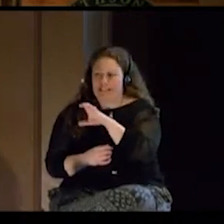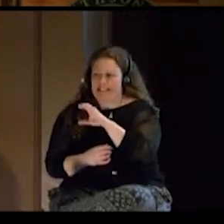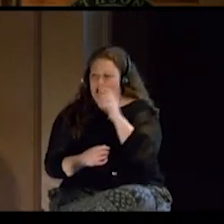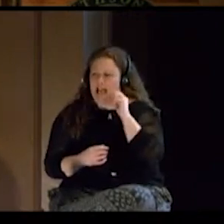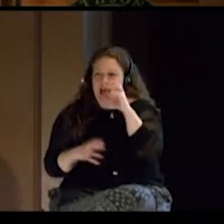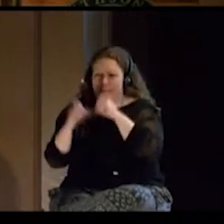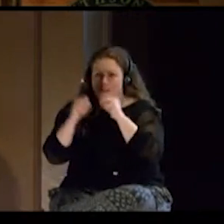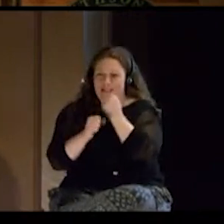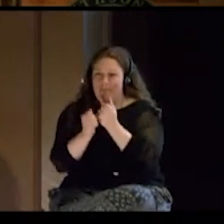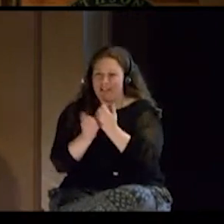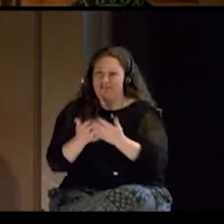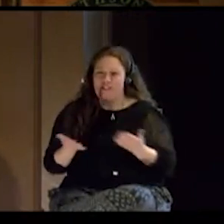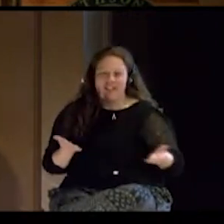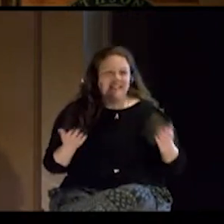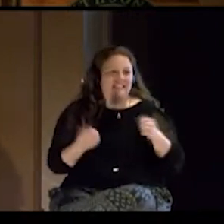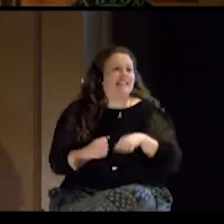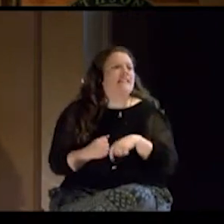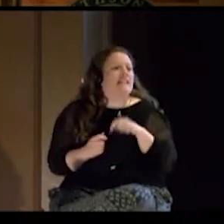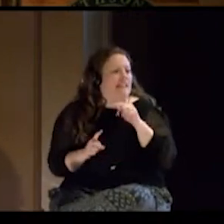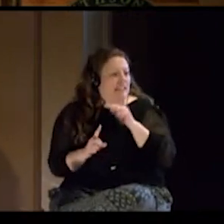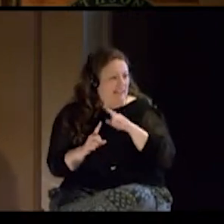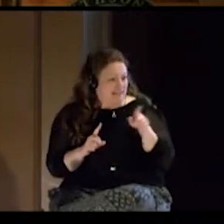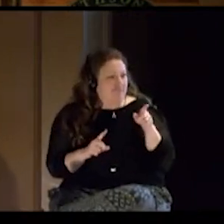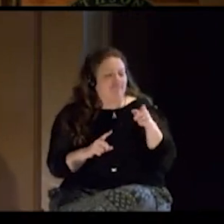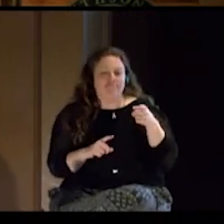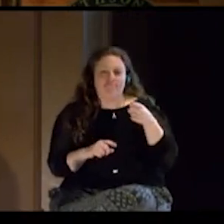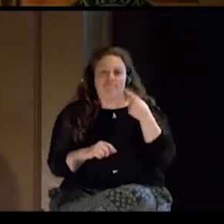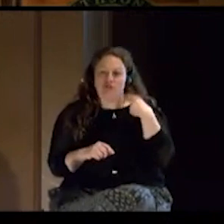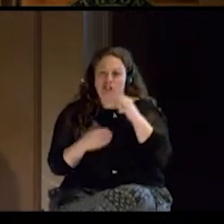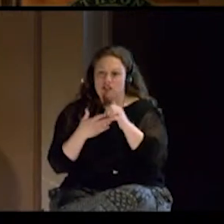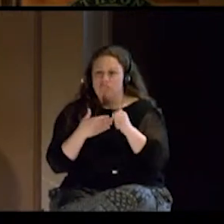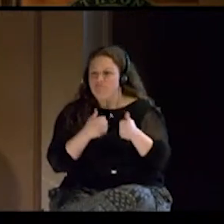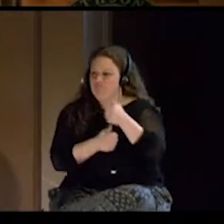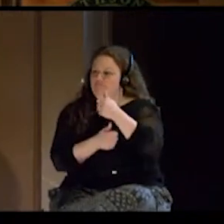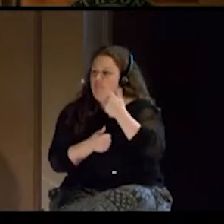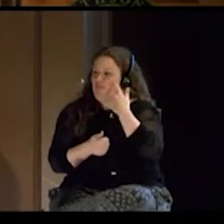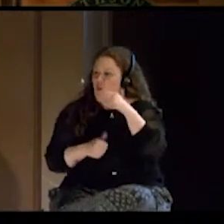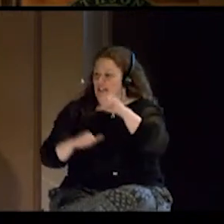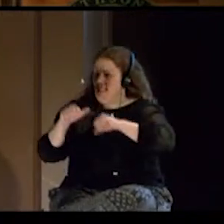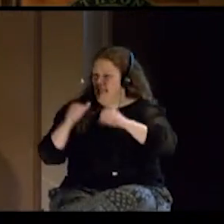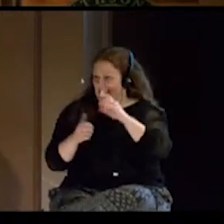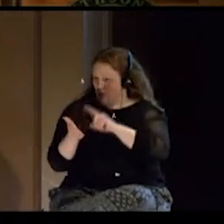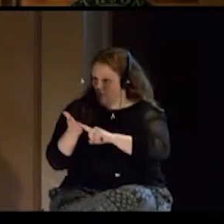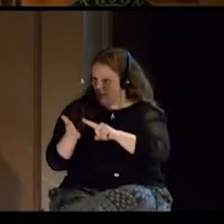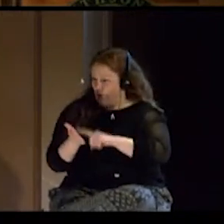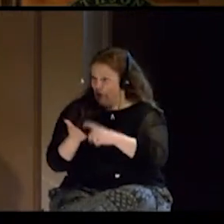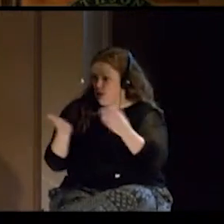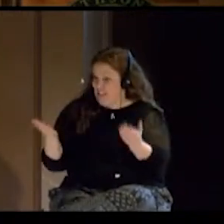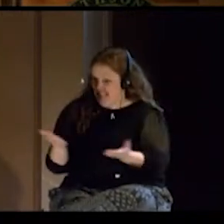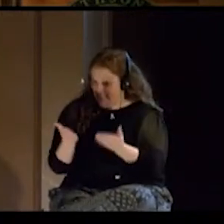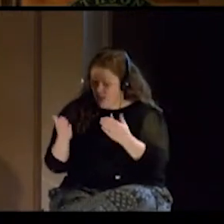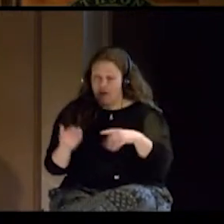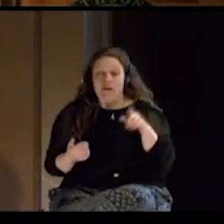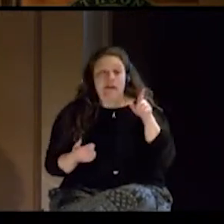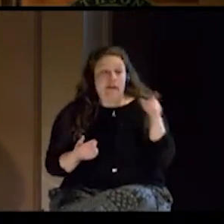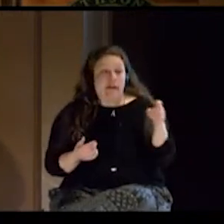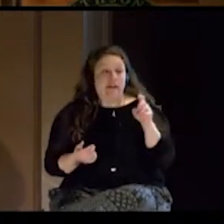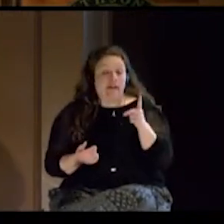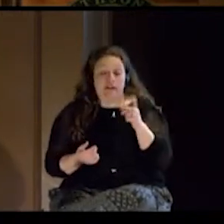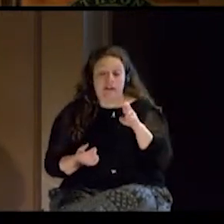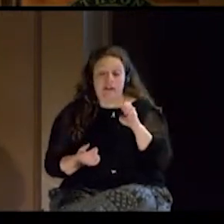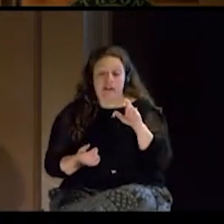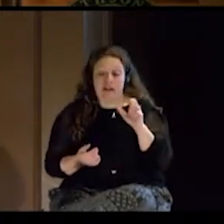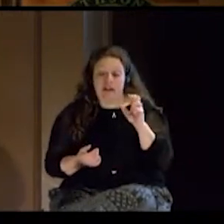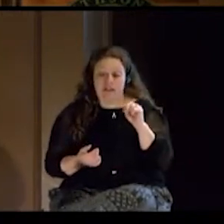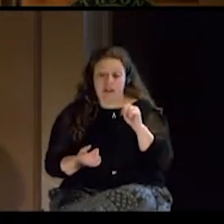her current role as Undersecretary for Science and Research here at the Smithsonian level, Ellen was the John and Adrian